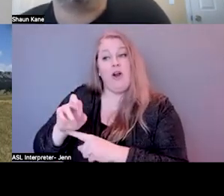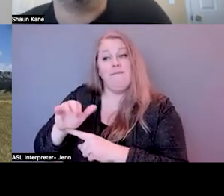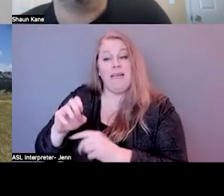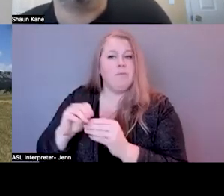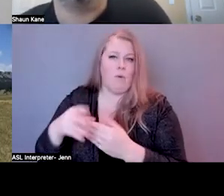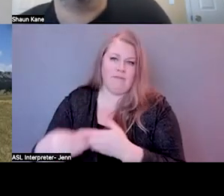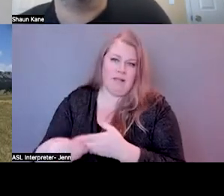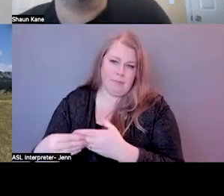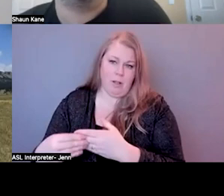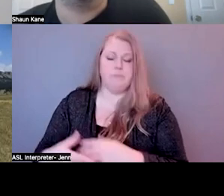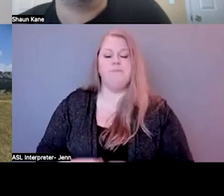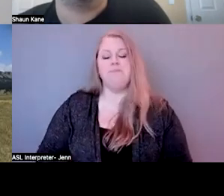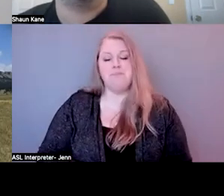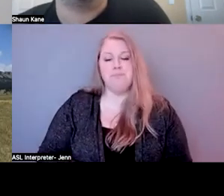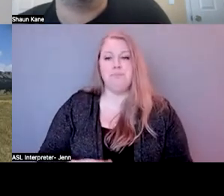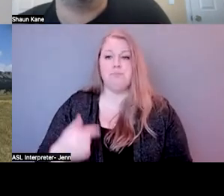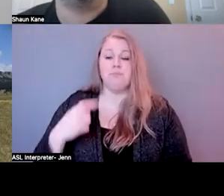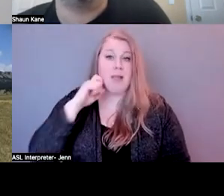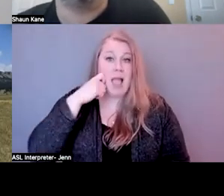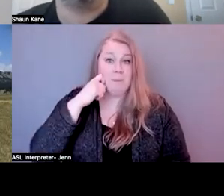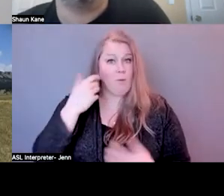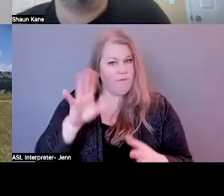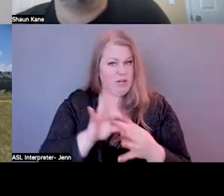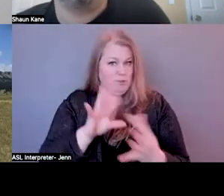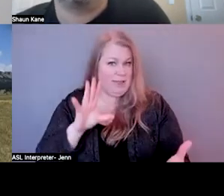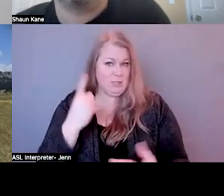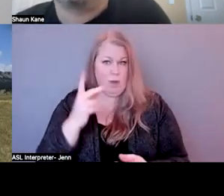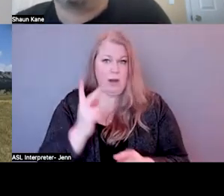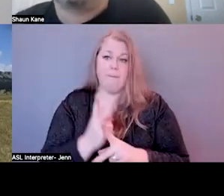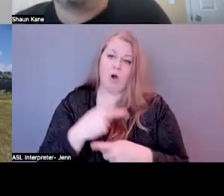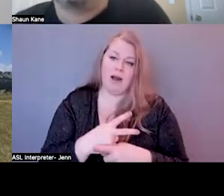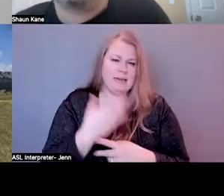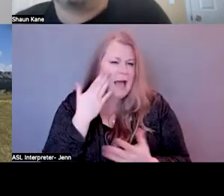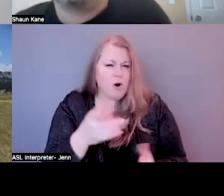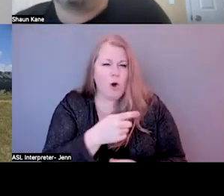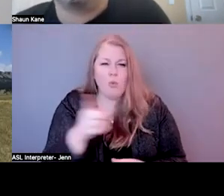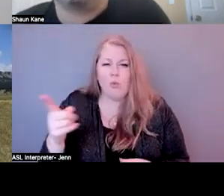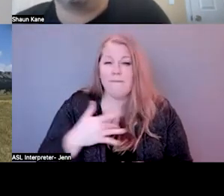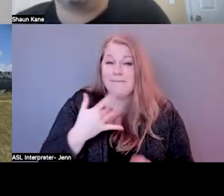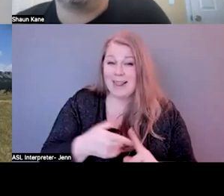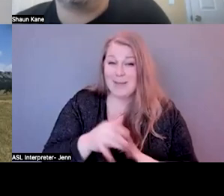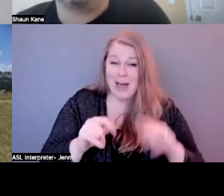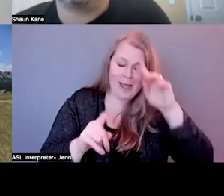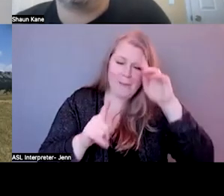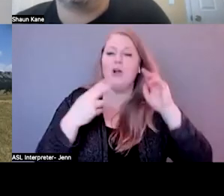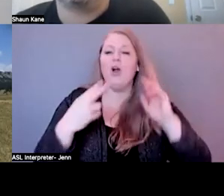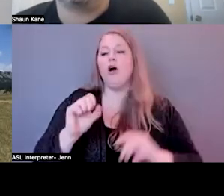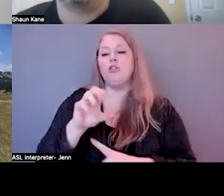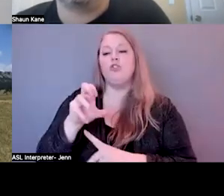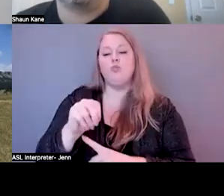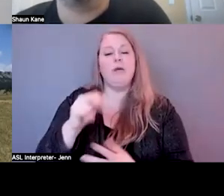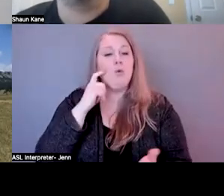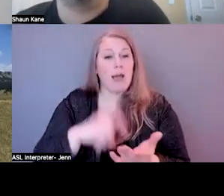flexible. We've already at Apple released a product, which I don't know how people here feel about it, but it's called screen recognition. It's